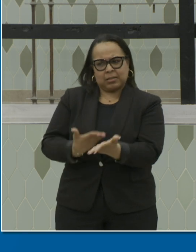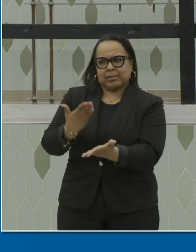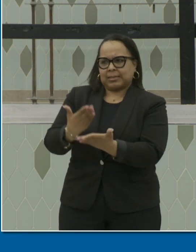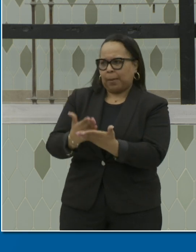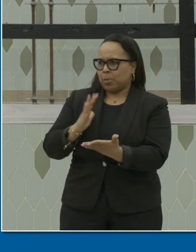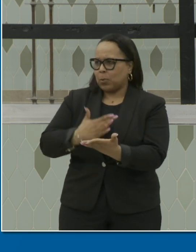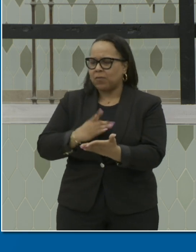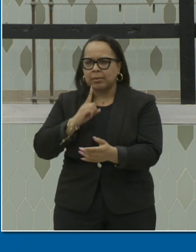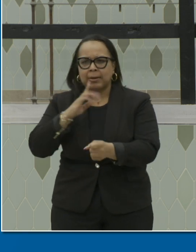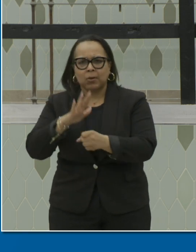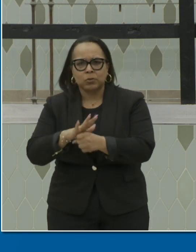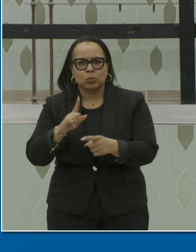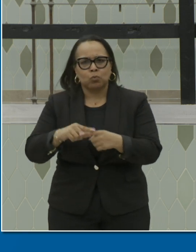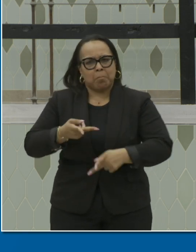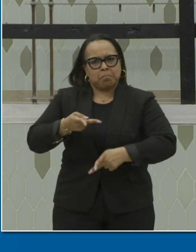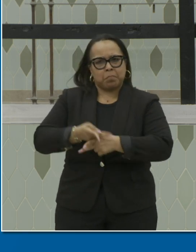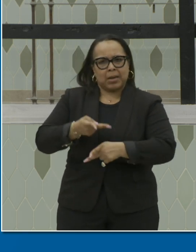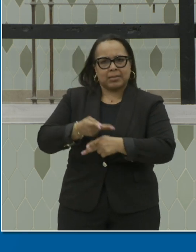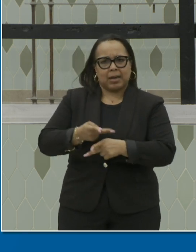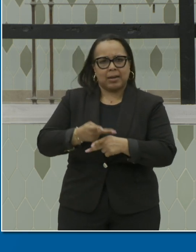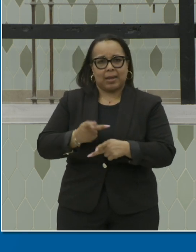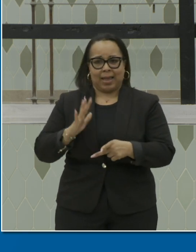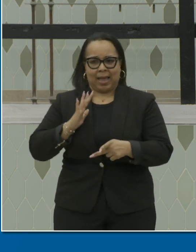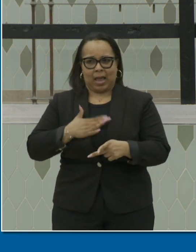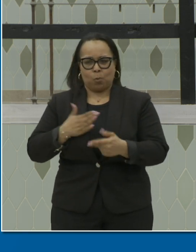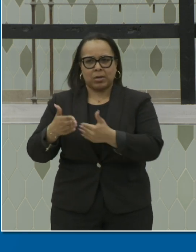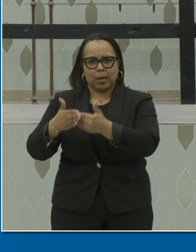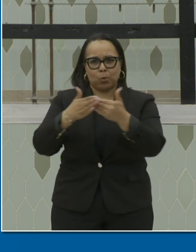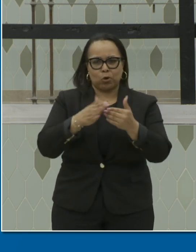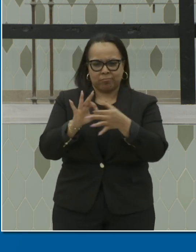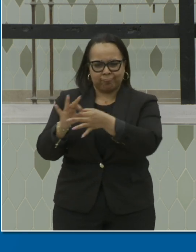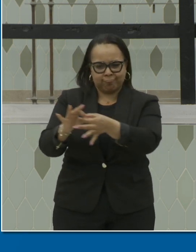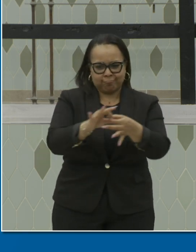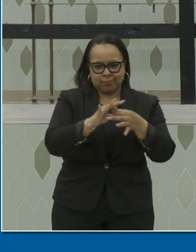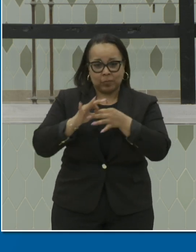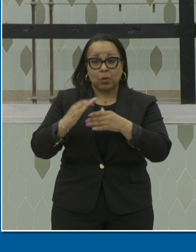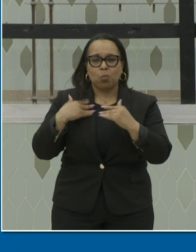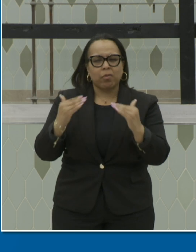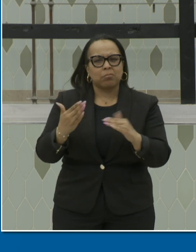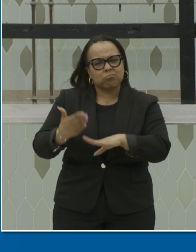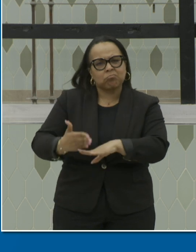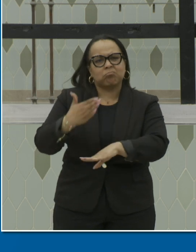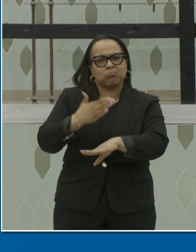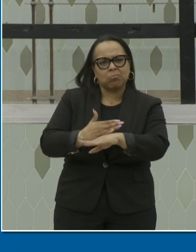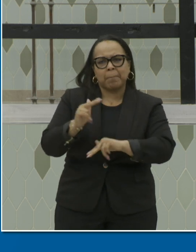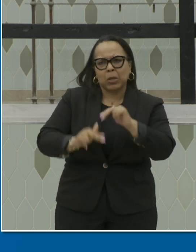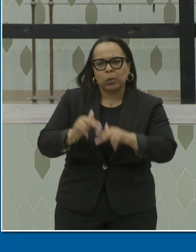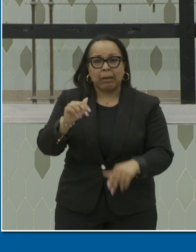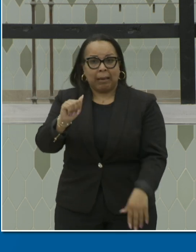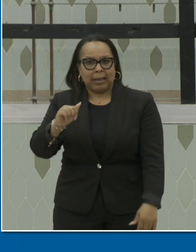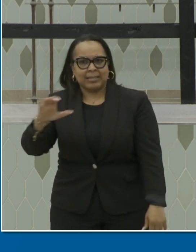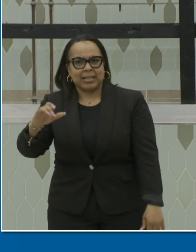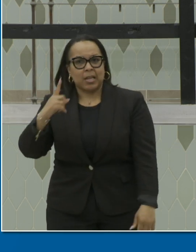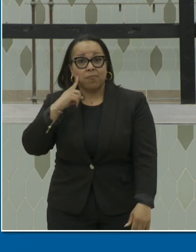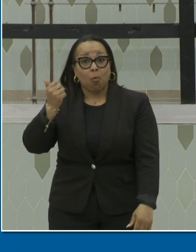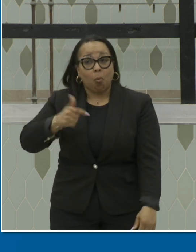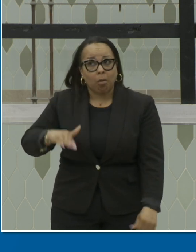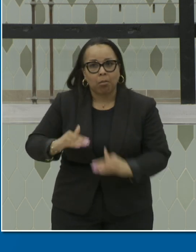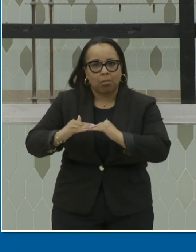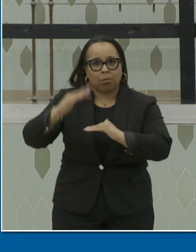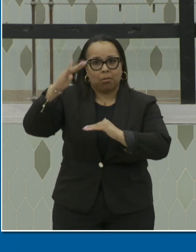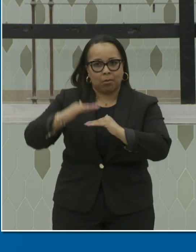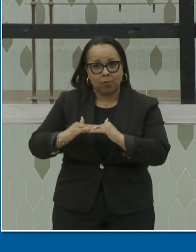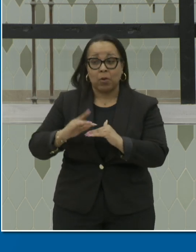example of our dedication to maintaining the fabric of our neighborhoods. With upgraded building mechanics, air conditioning for all units,